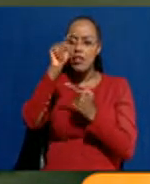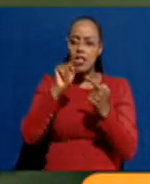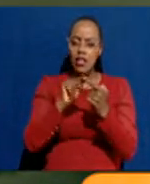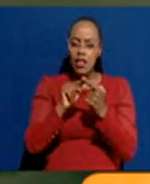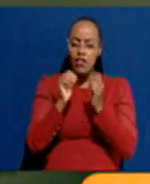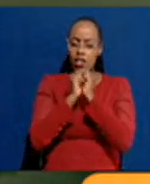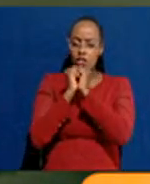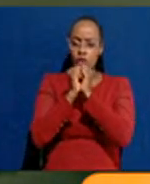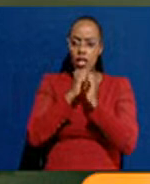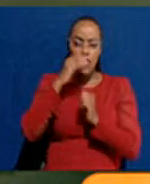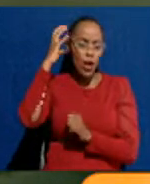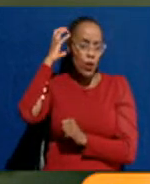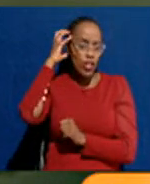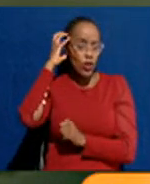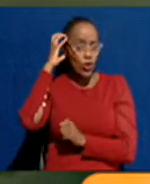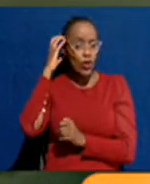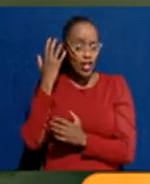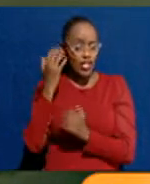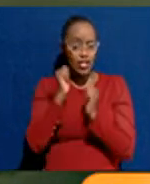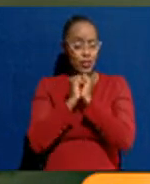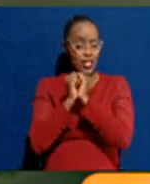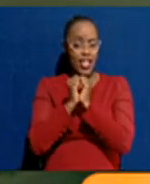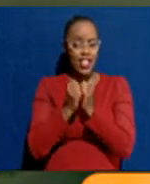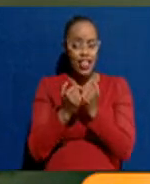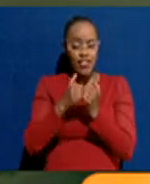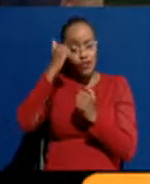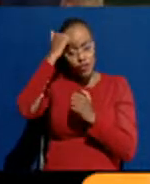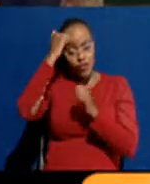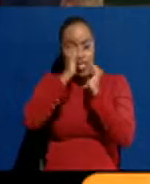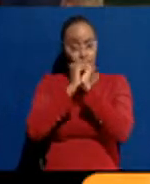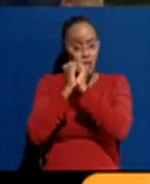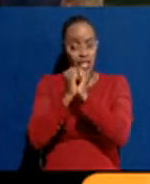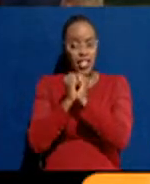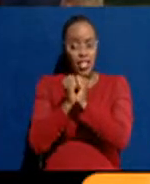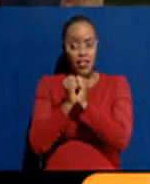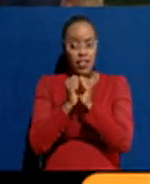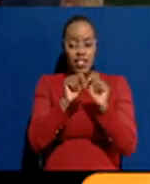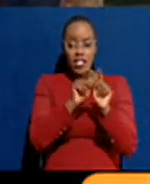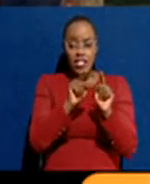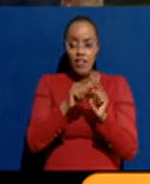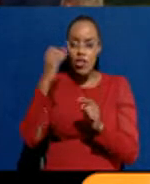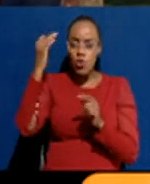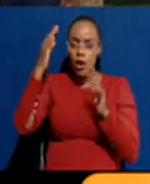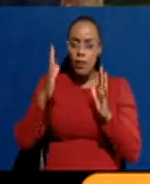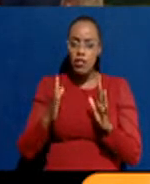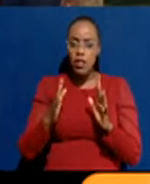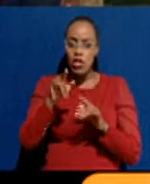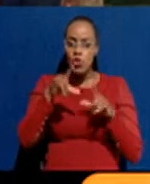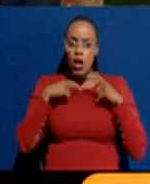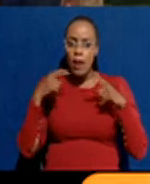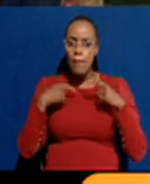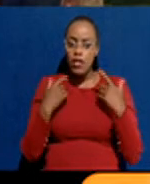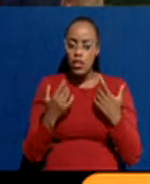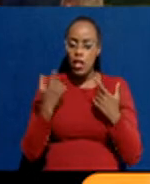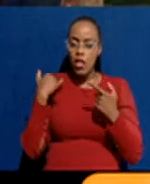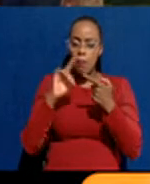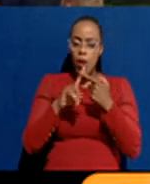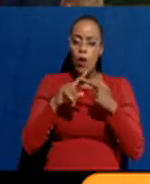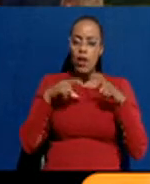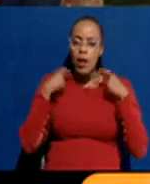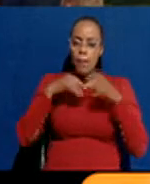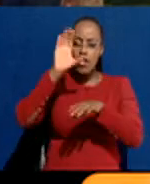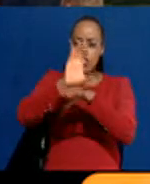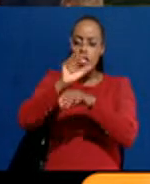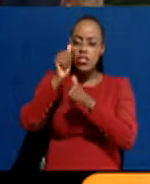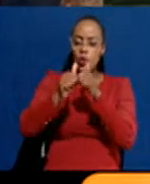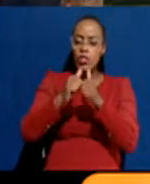together in college. We used to preach together. And I still preach. We used to preach together. Oh, you're a preacher? Yep. First and foremost. Which church? But